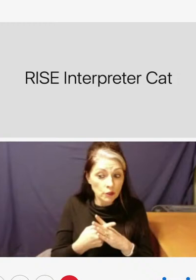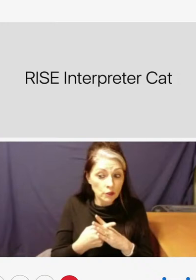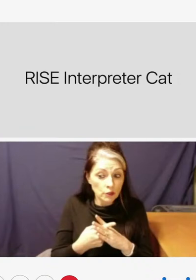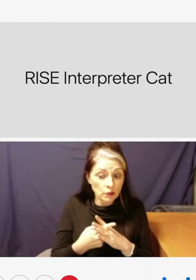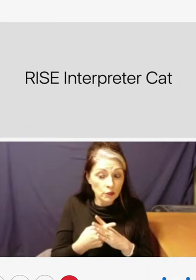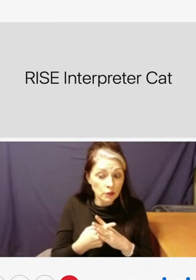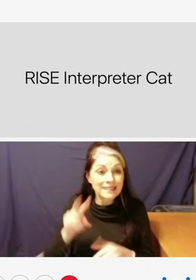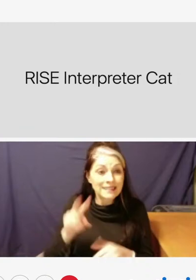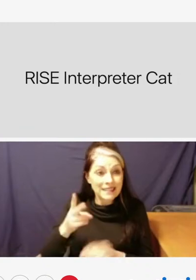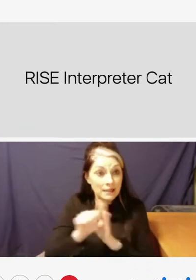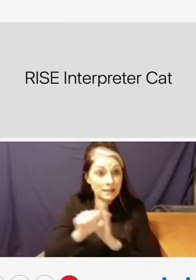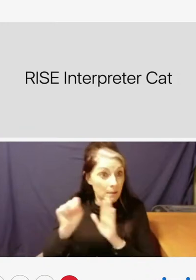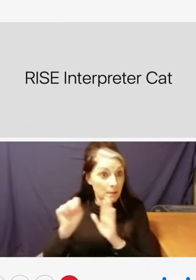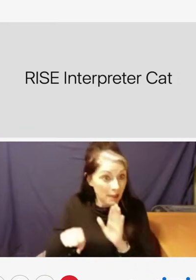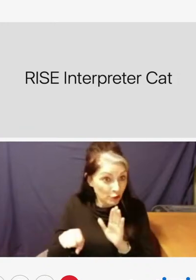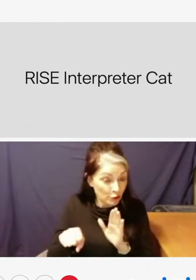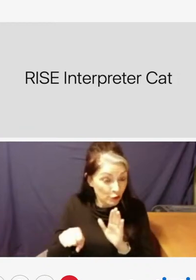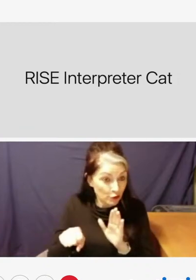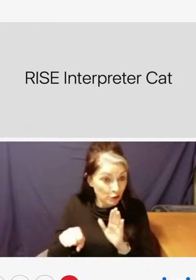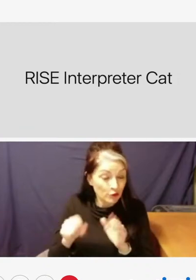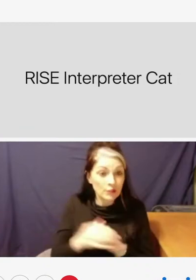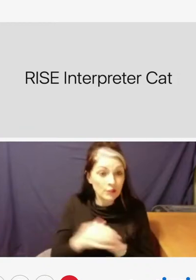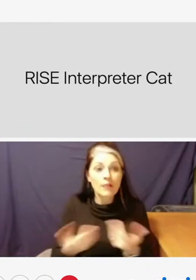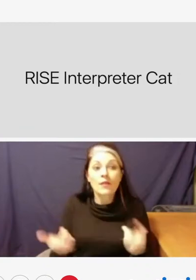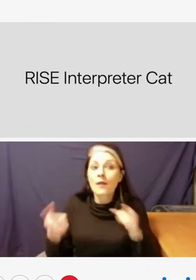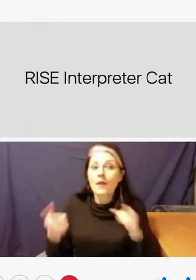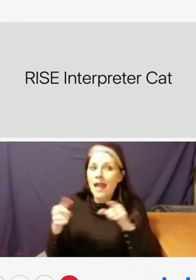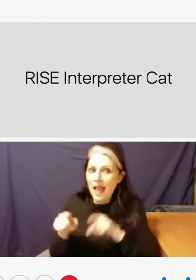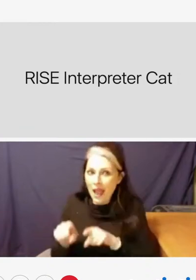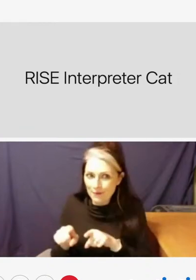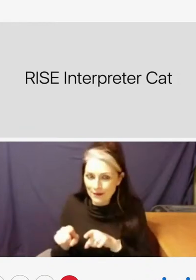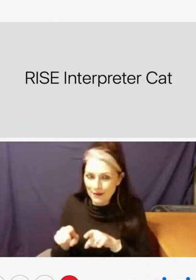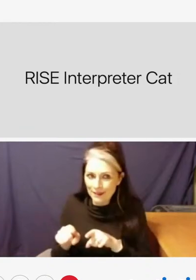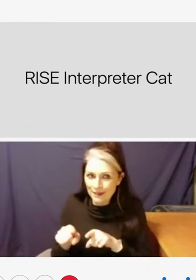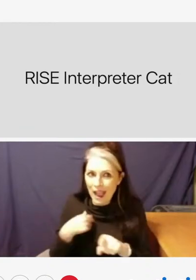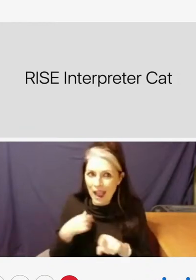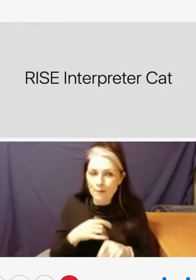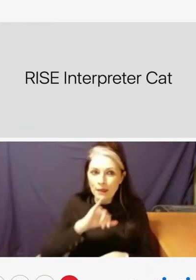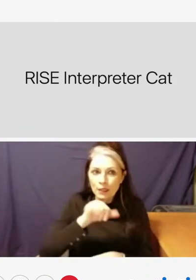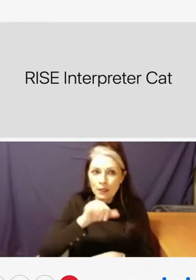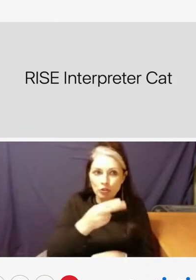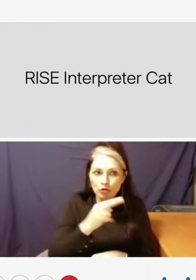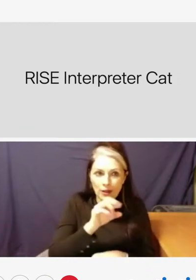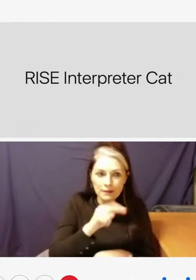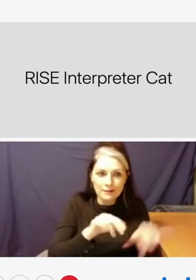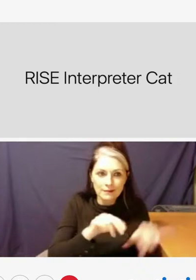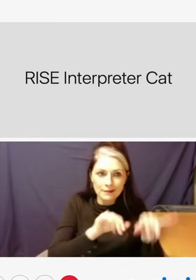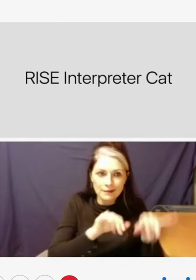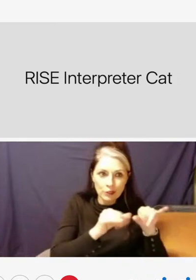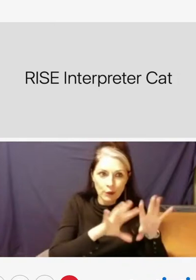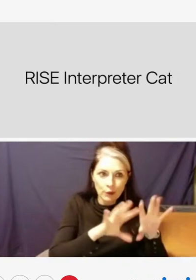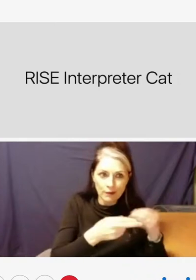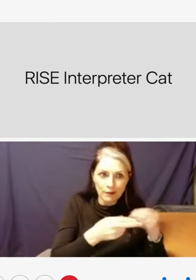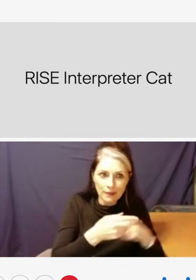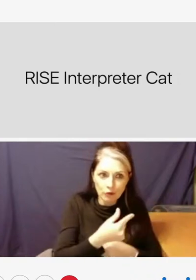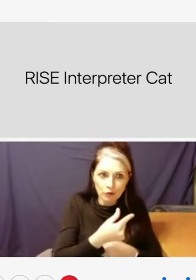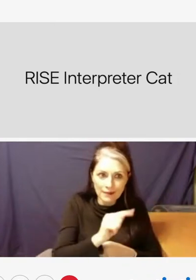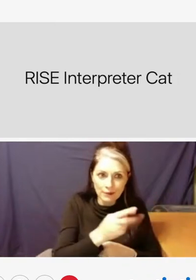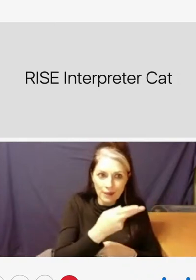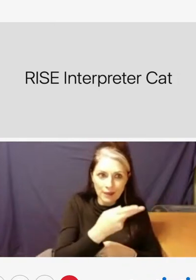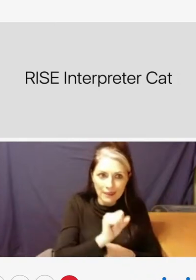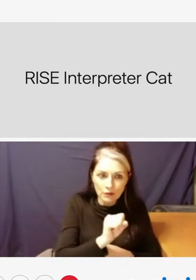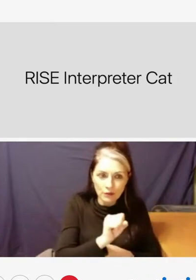uh they're happening U I've been in Mr Johnson's engineering class at Grand ter high school it's an amazing environment for